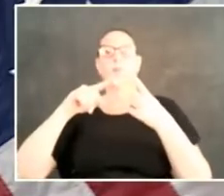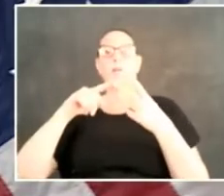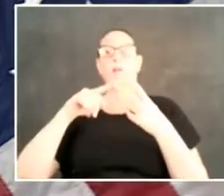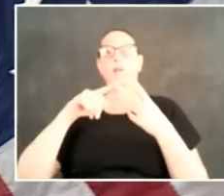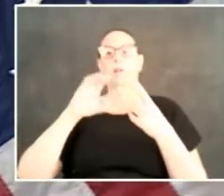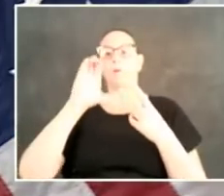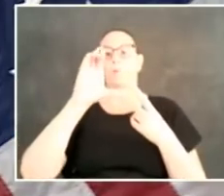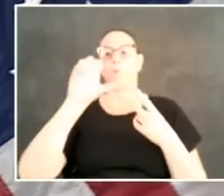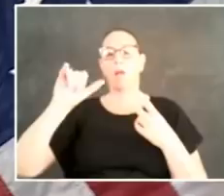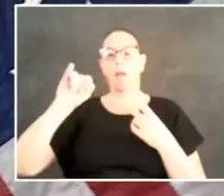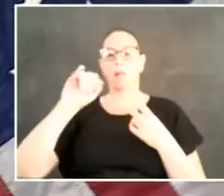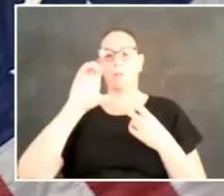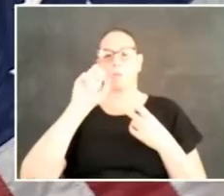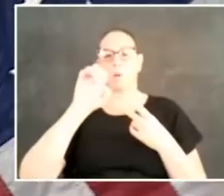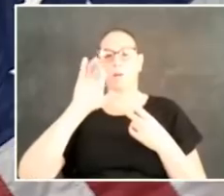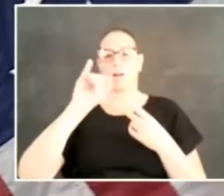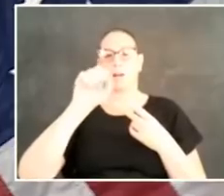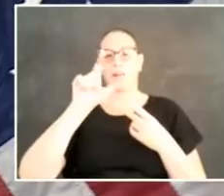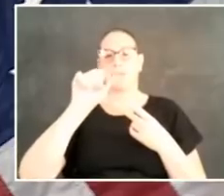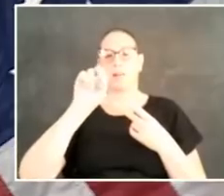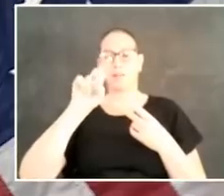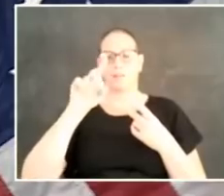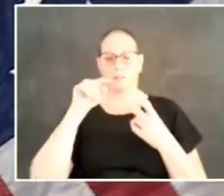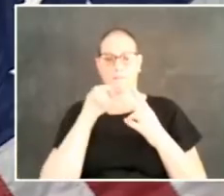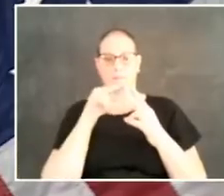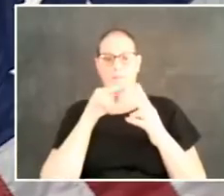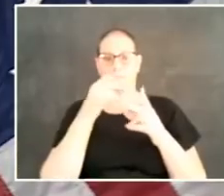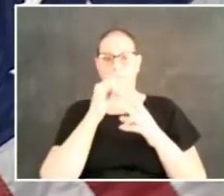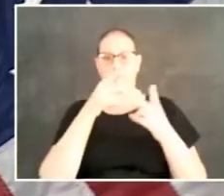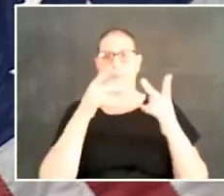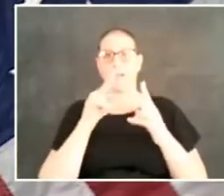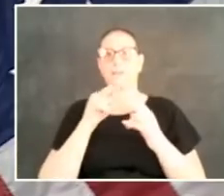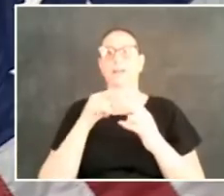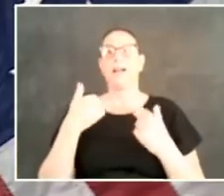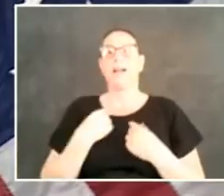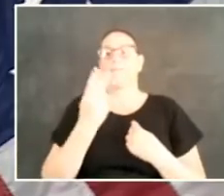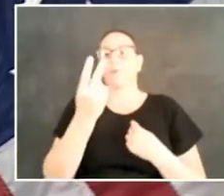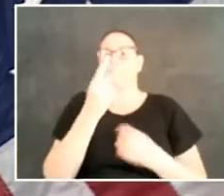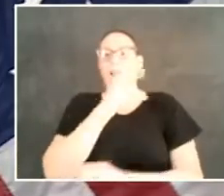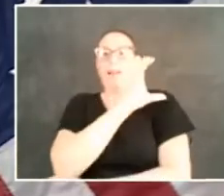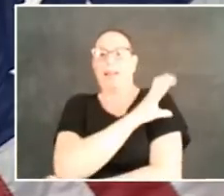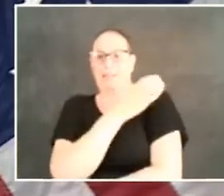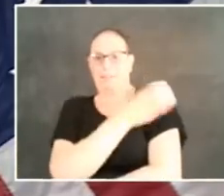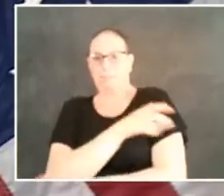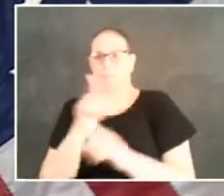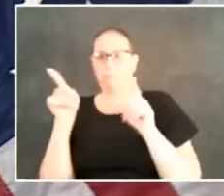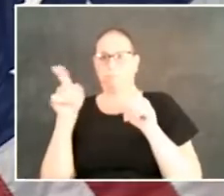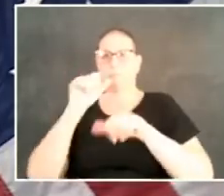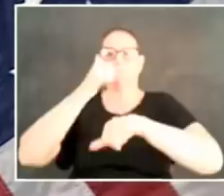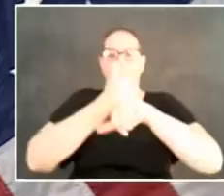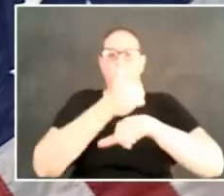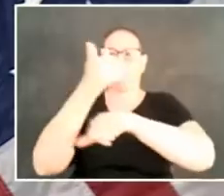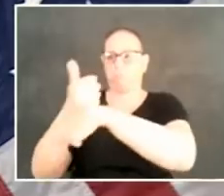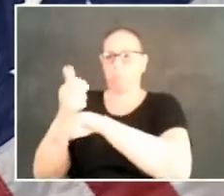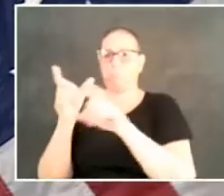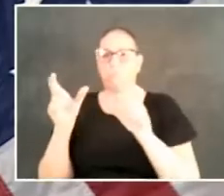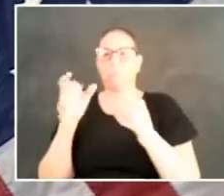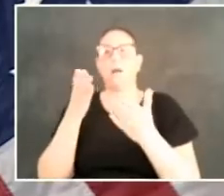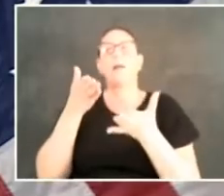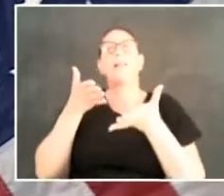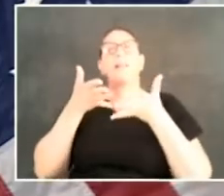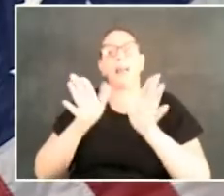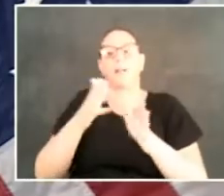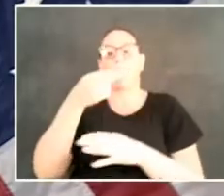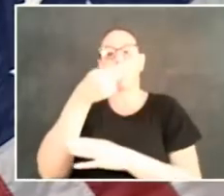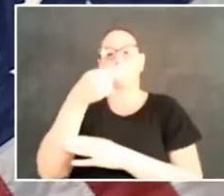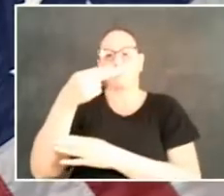Clinic, both run by our Health and Hospitals Corporation. And I was very, very impressed by what I saw. So first of